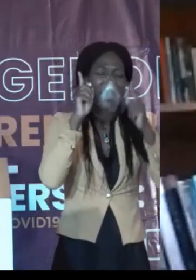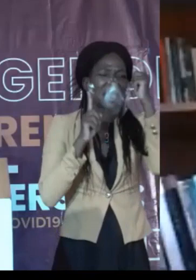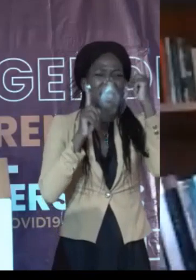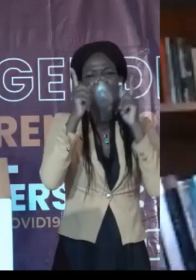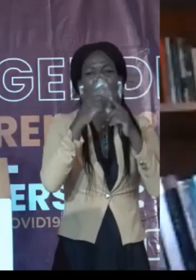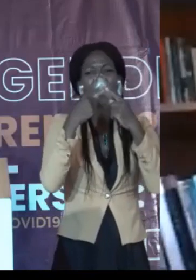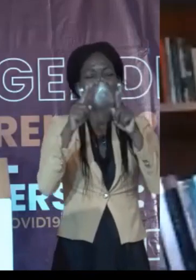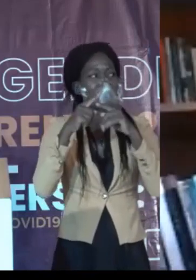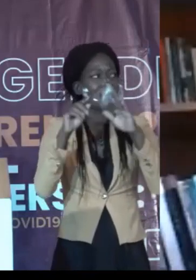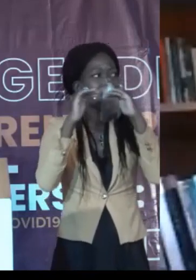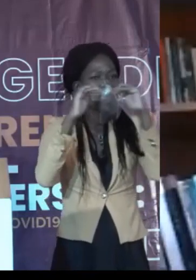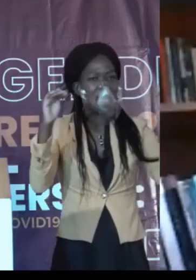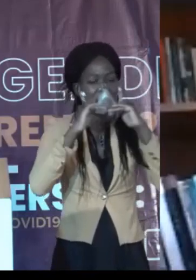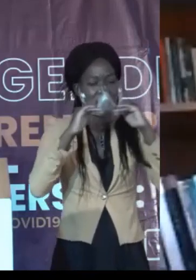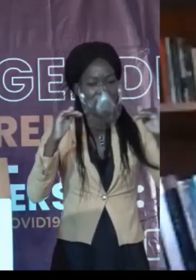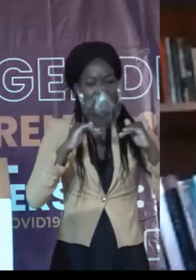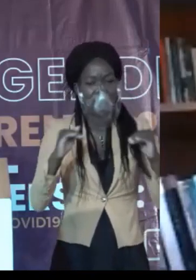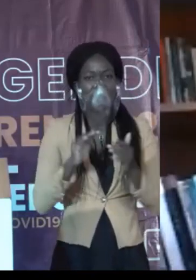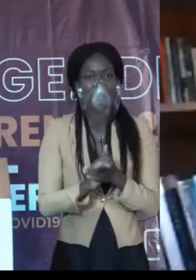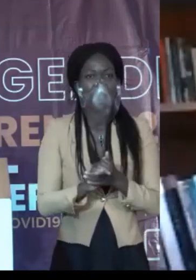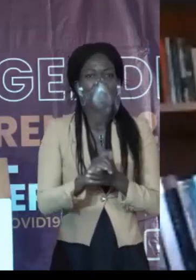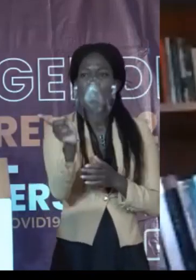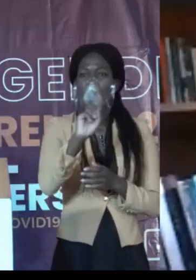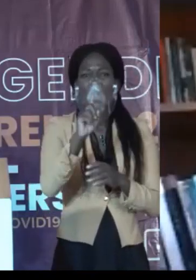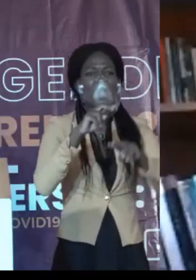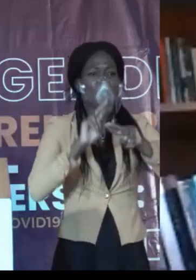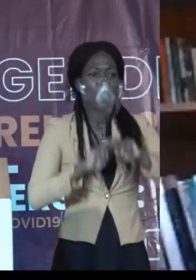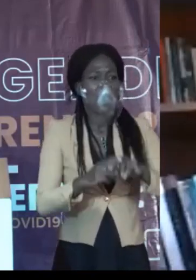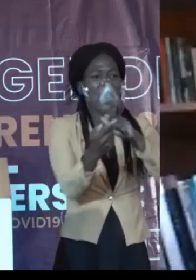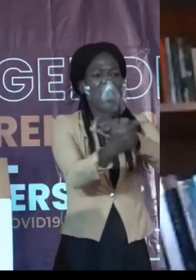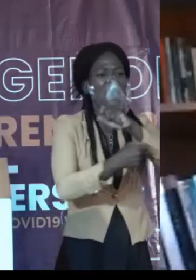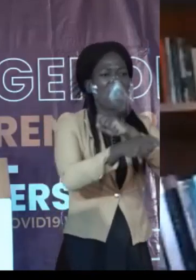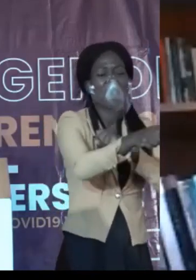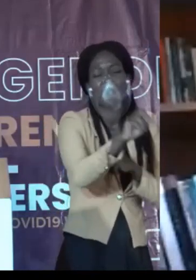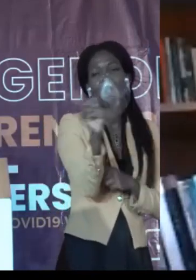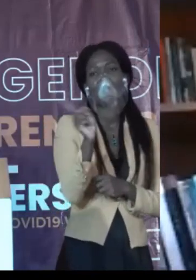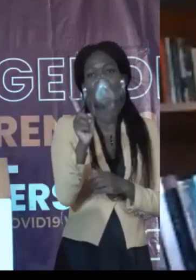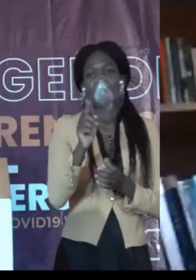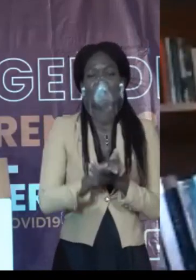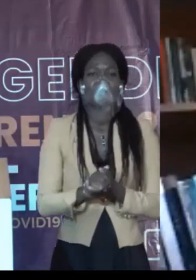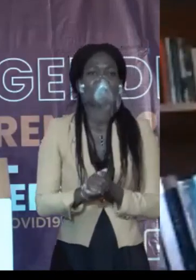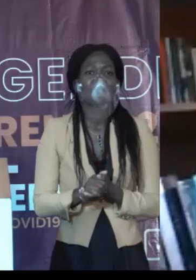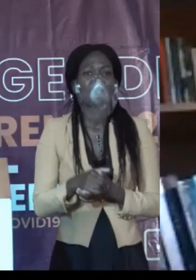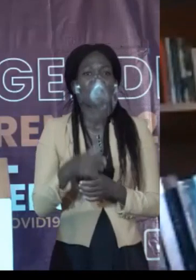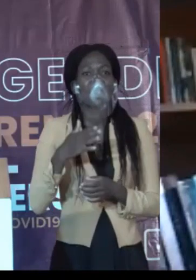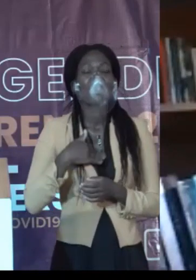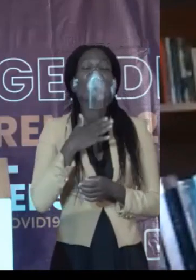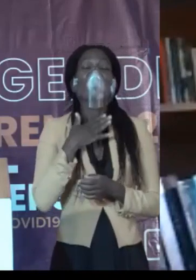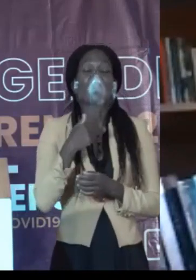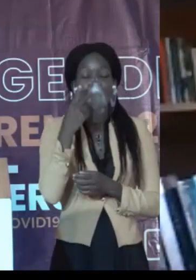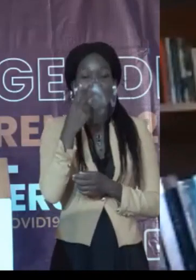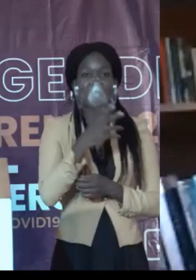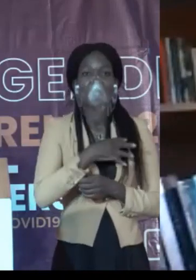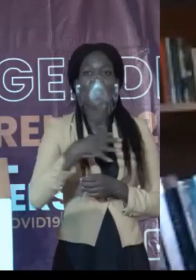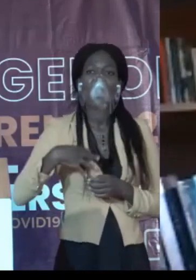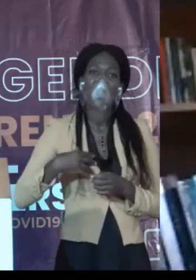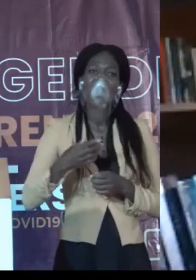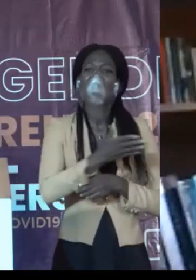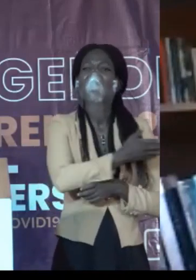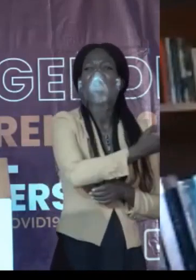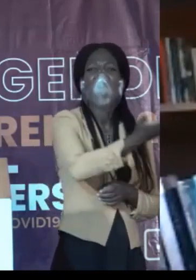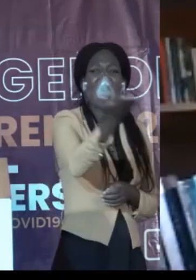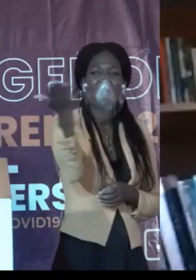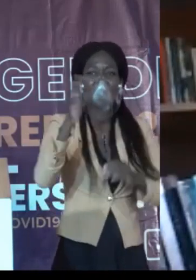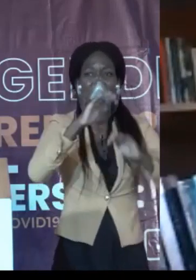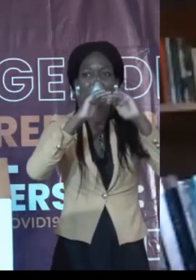levels, the water boards in the village. You know, we want to see women at every